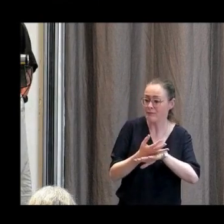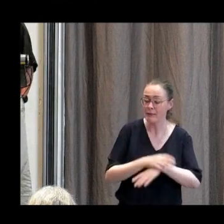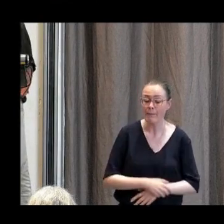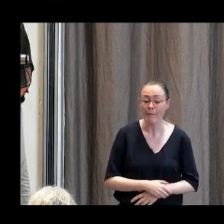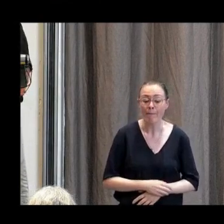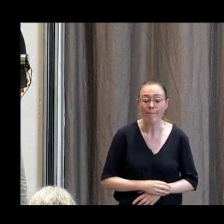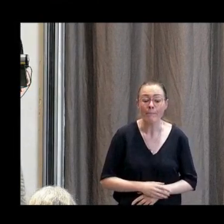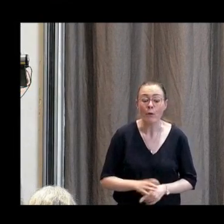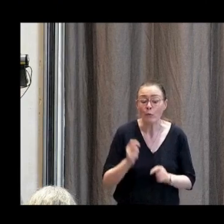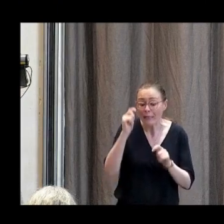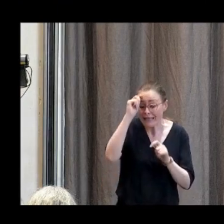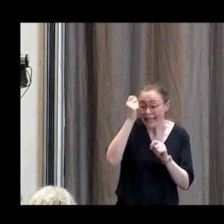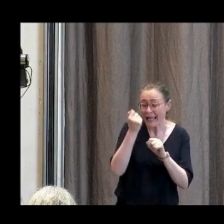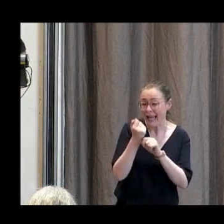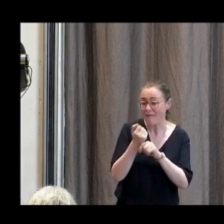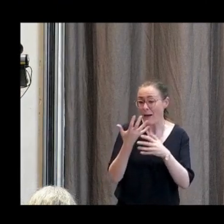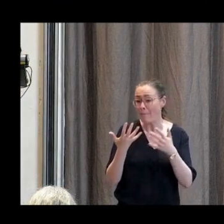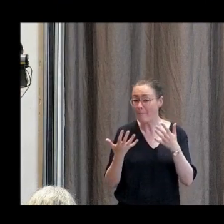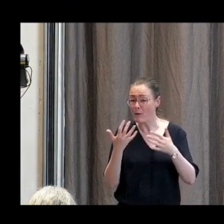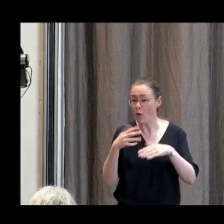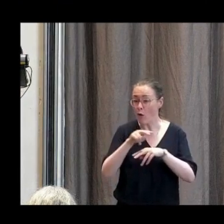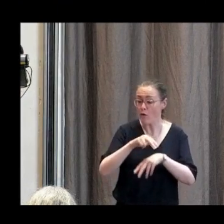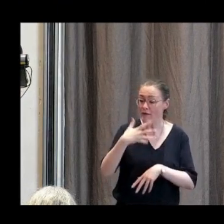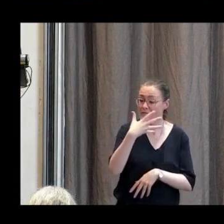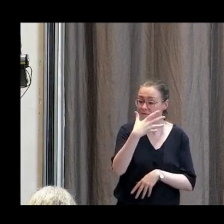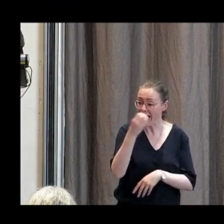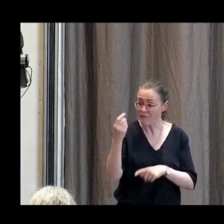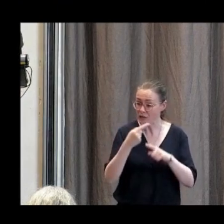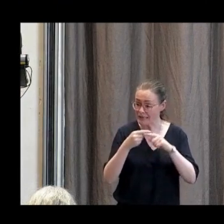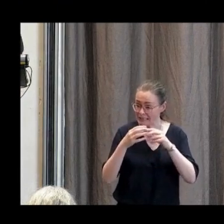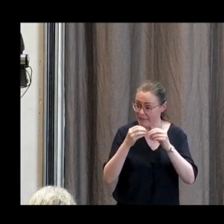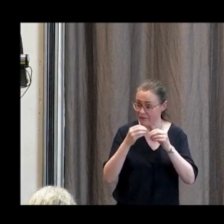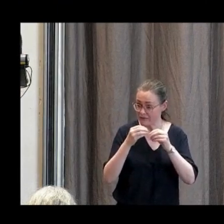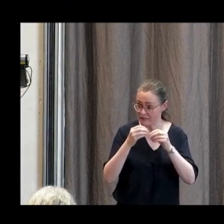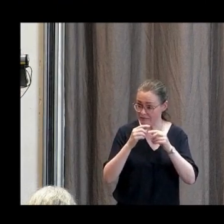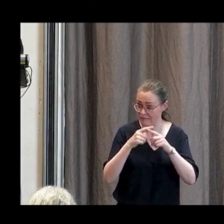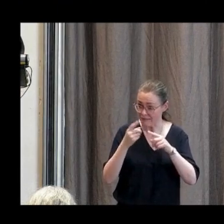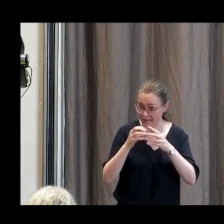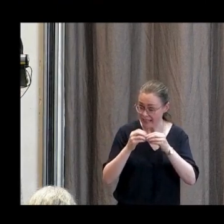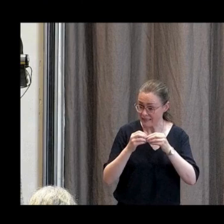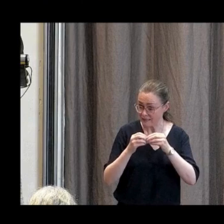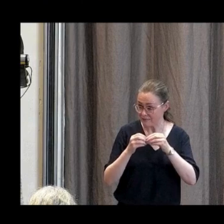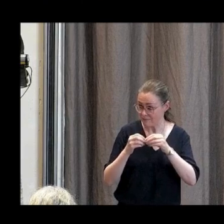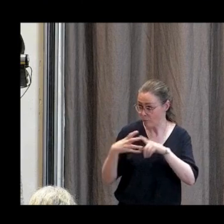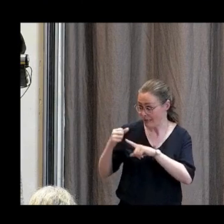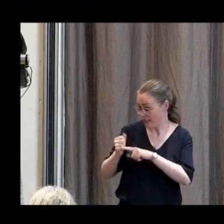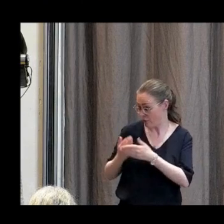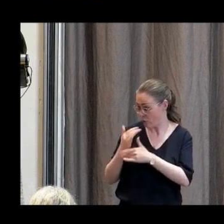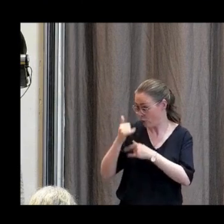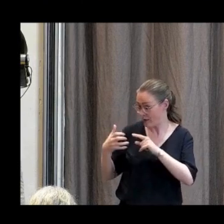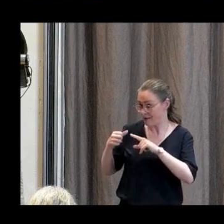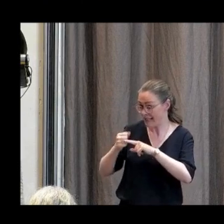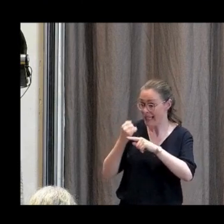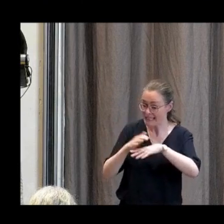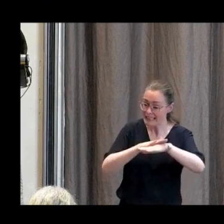So we think there's about over 500 compounds that has been identified over the last number of years within the